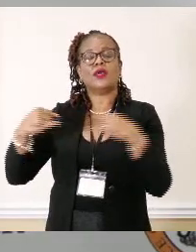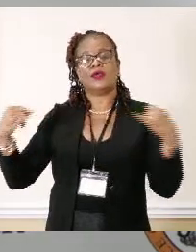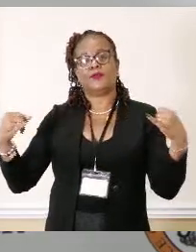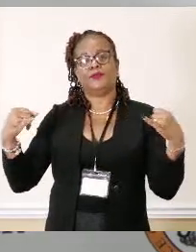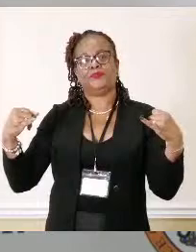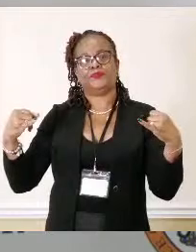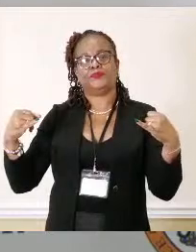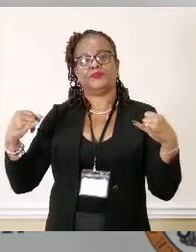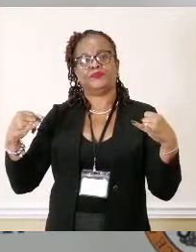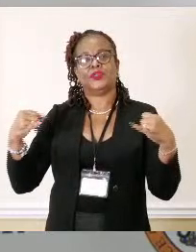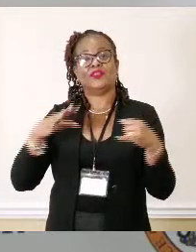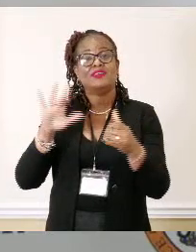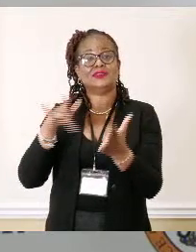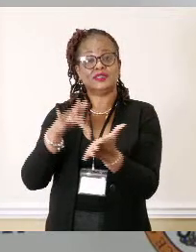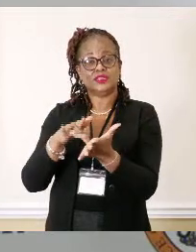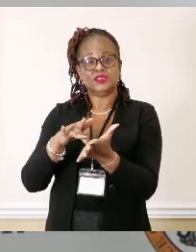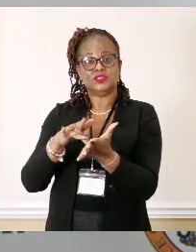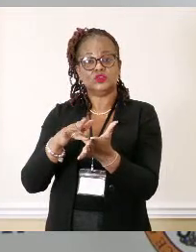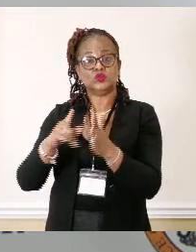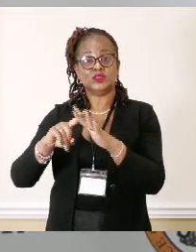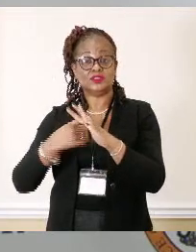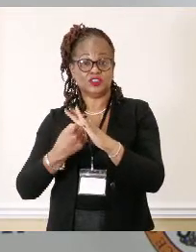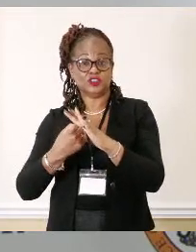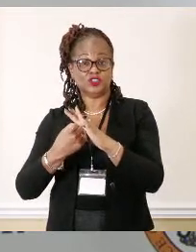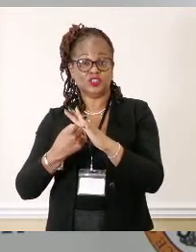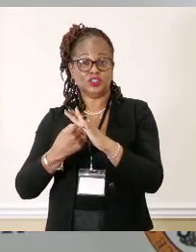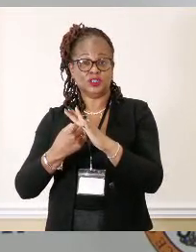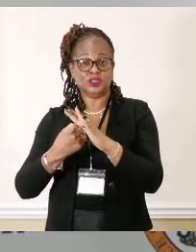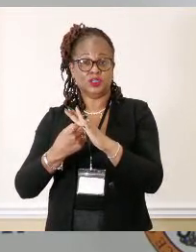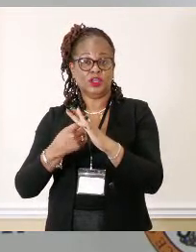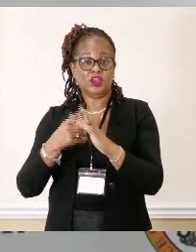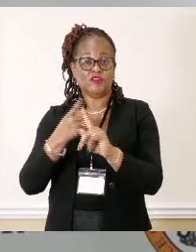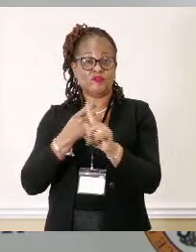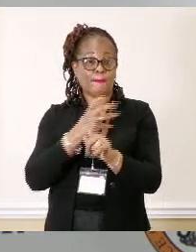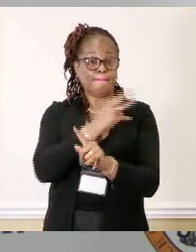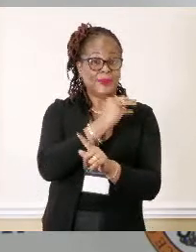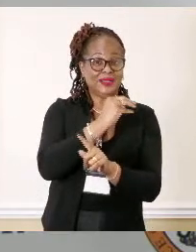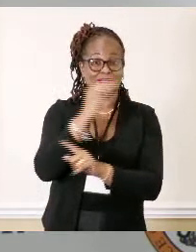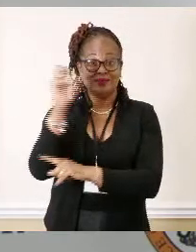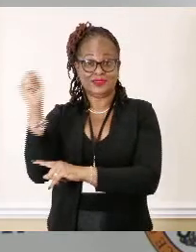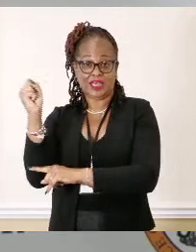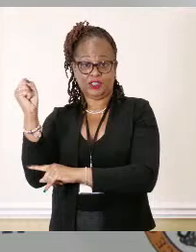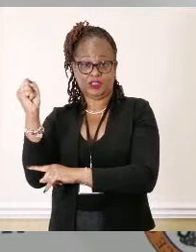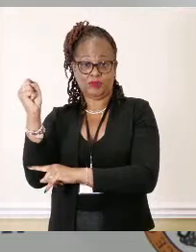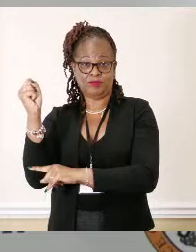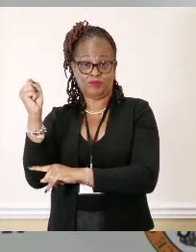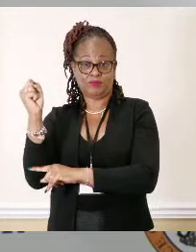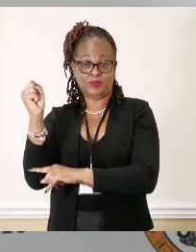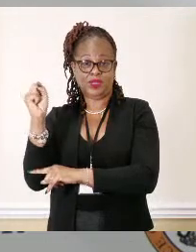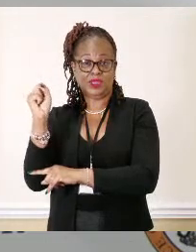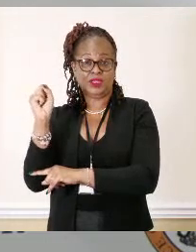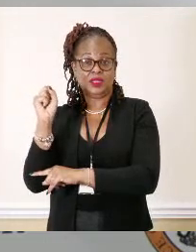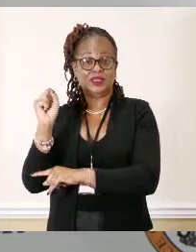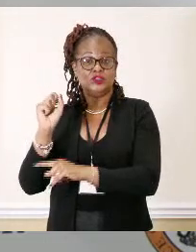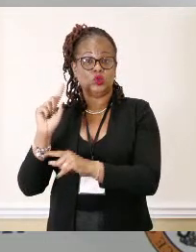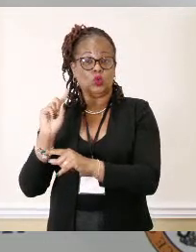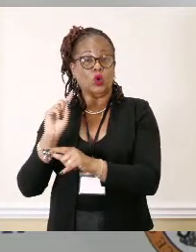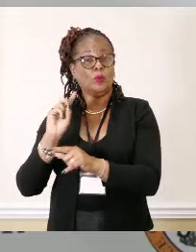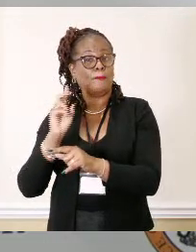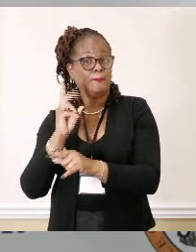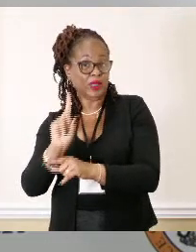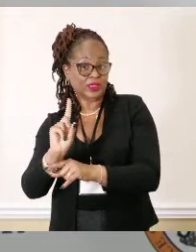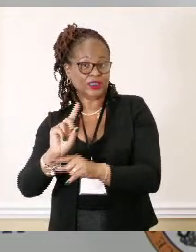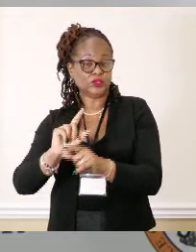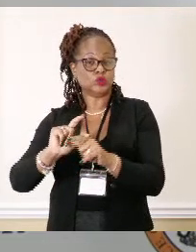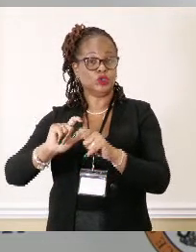The vaccination centers were initially operating Monday to Saturday, but as we expanded the schedule,